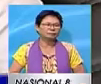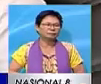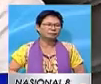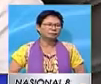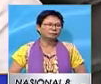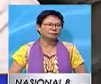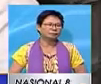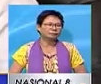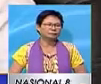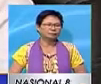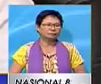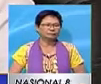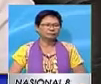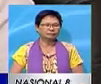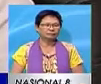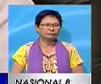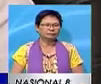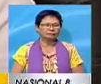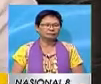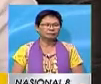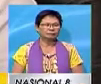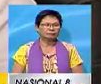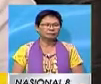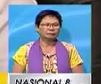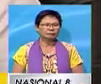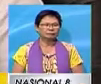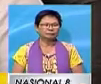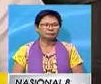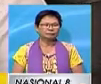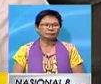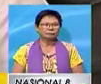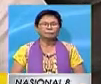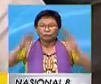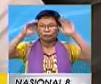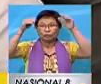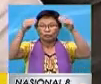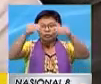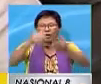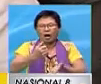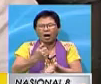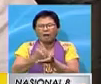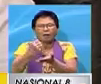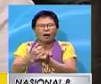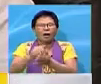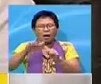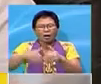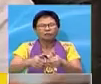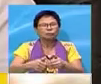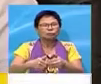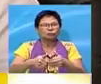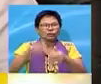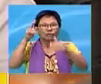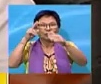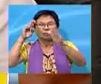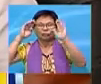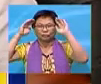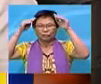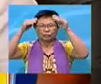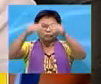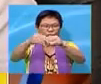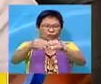so our CSR consulting arm is also focused on helping these organizations. How do you further focus on your